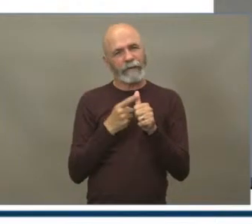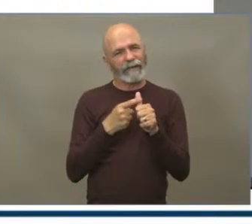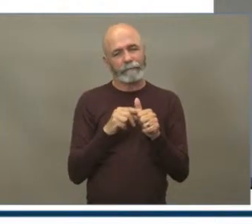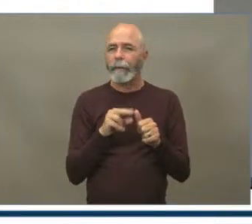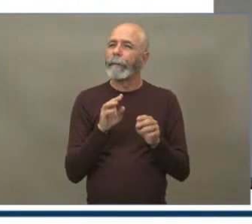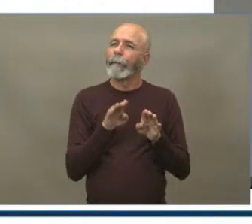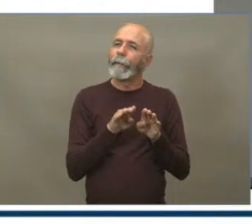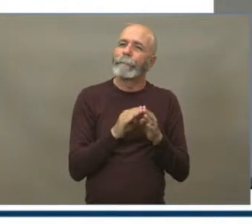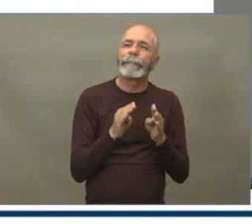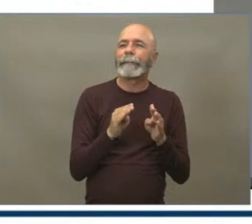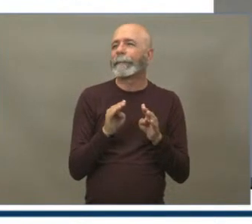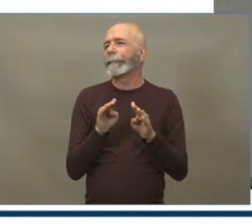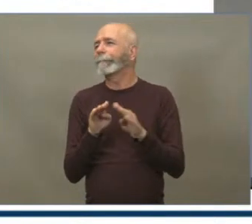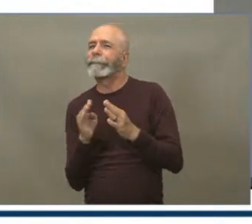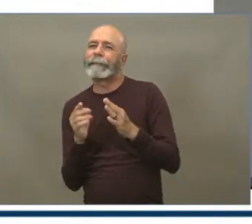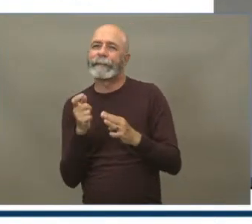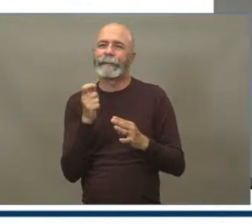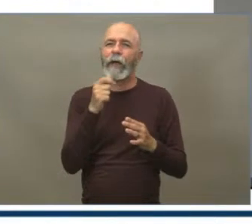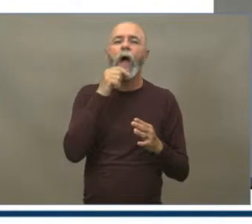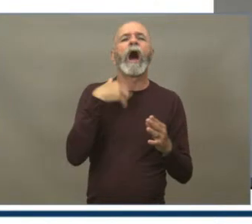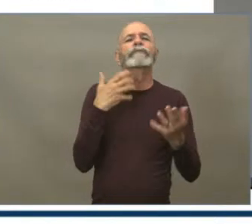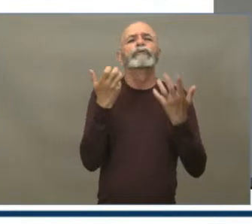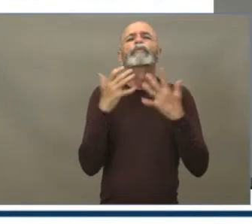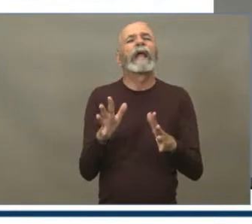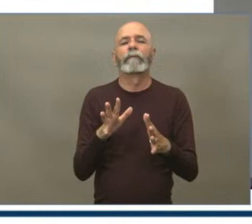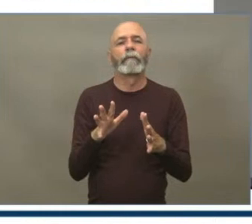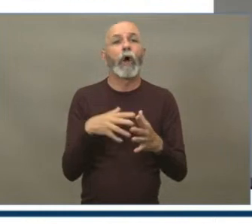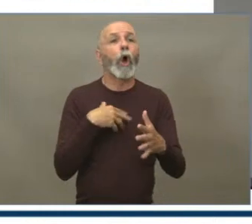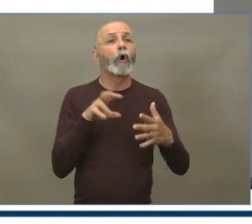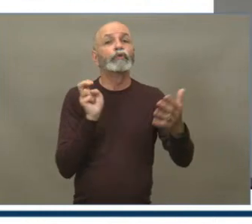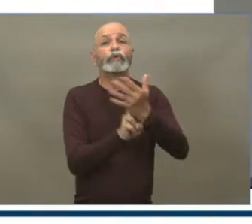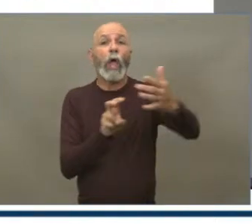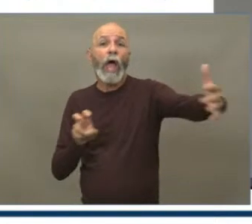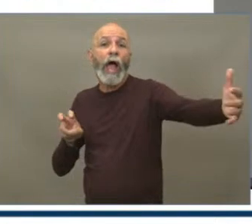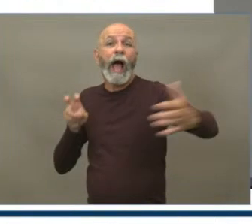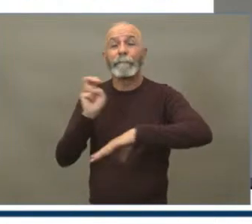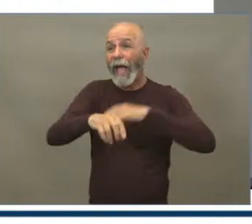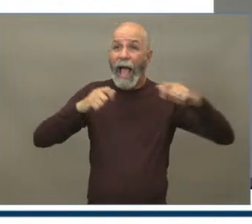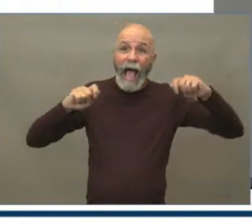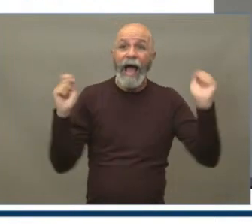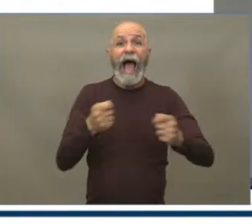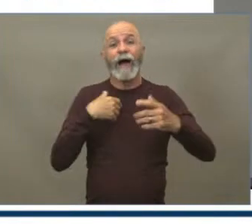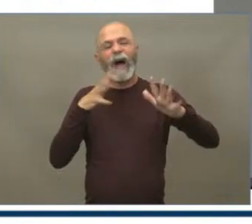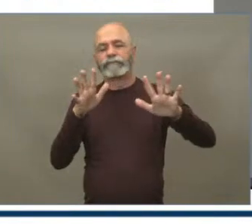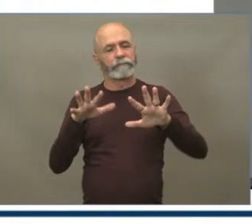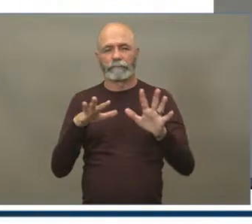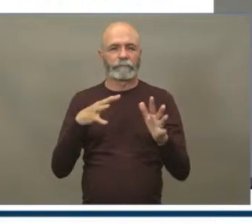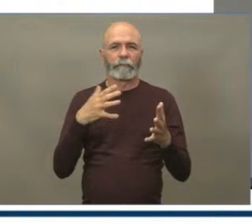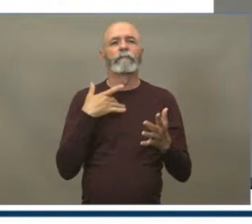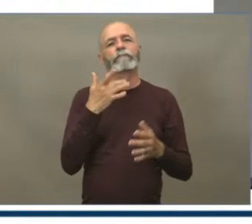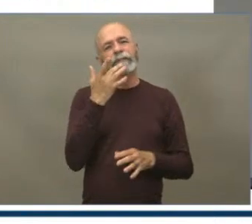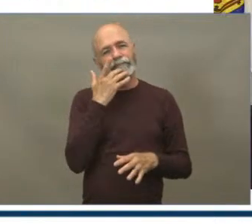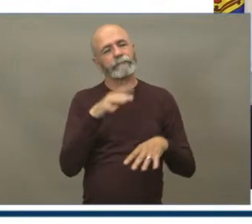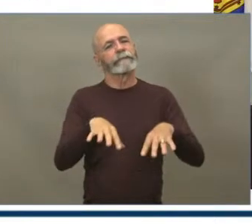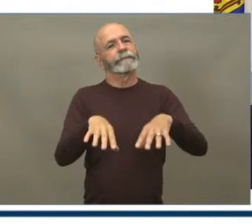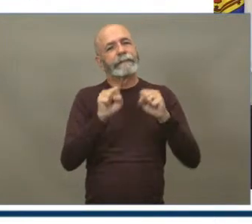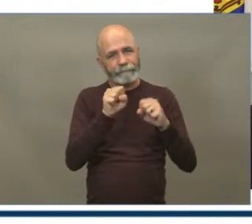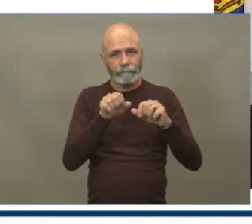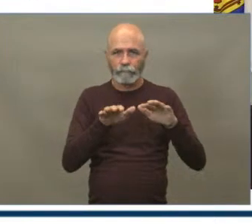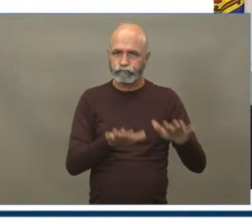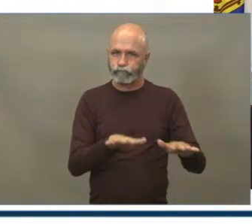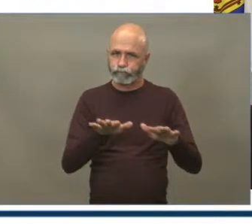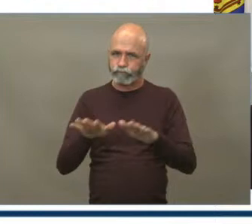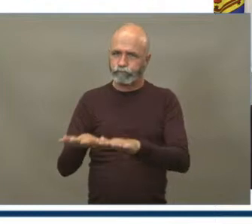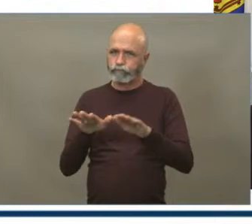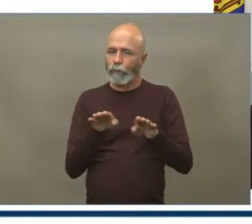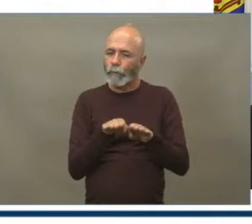things acting too early, knowing that we have to be slow and cautious through this whole process. Moving on, we'll